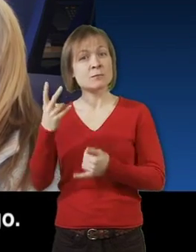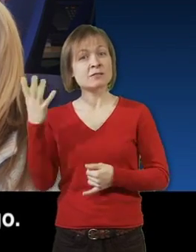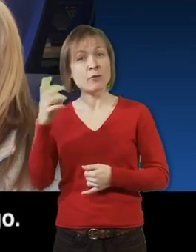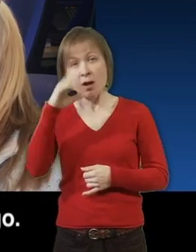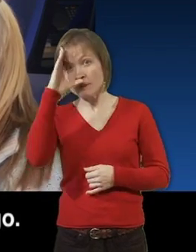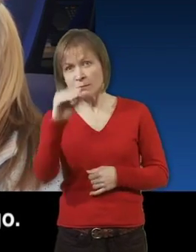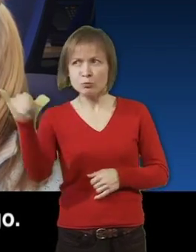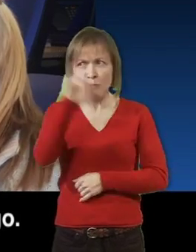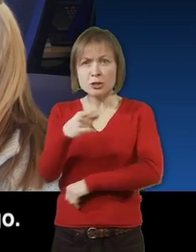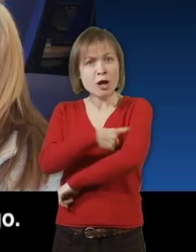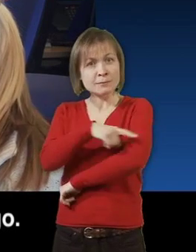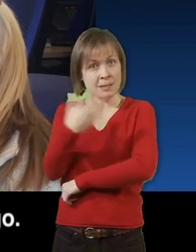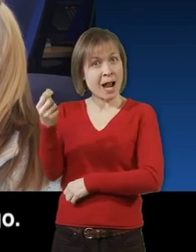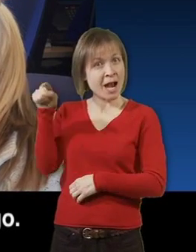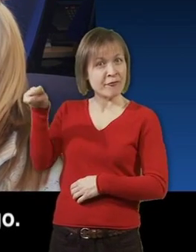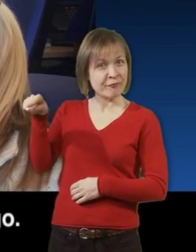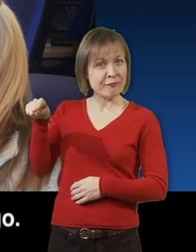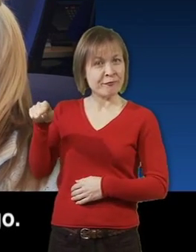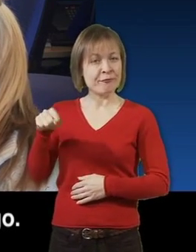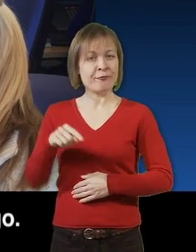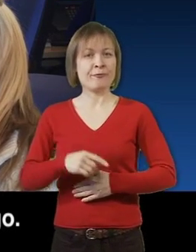NHS 24 can tell you where to go.